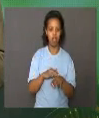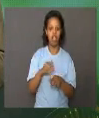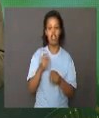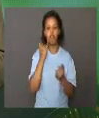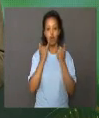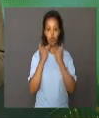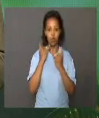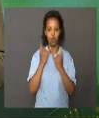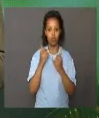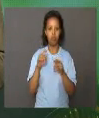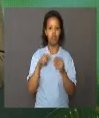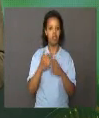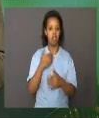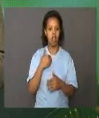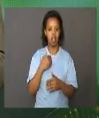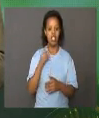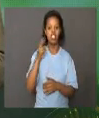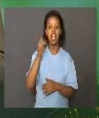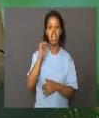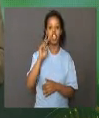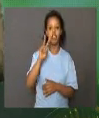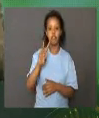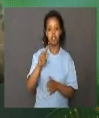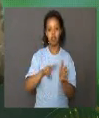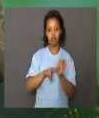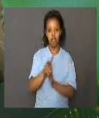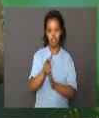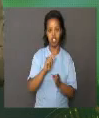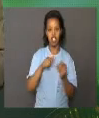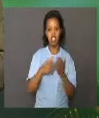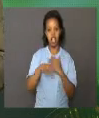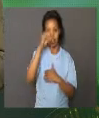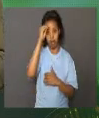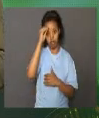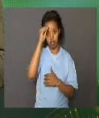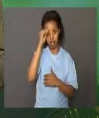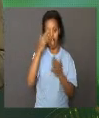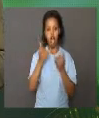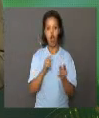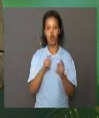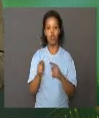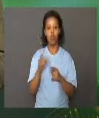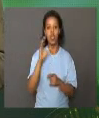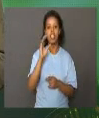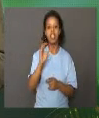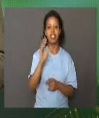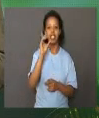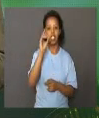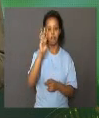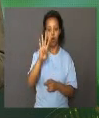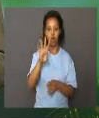structure and function of HIV, can you explain the role of